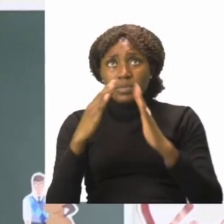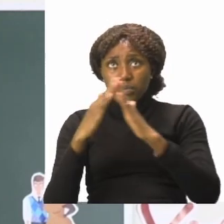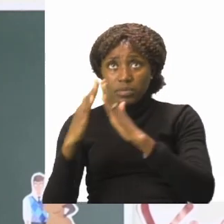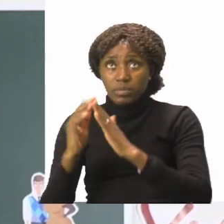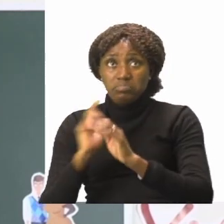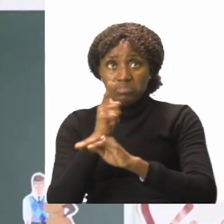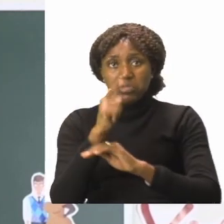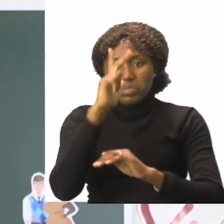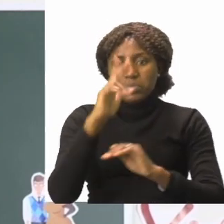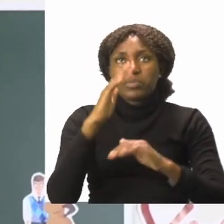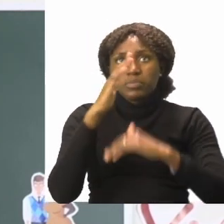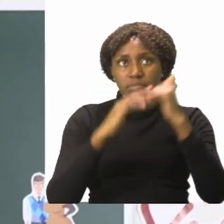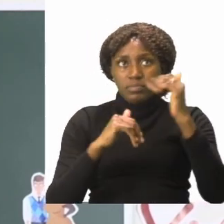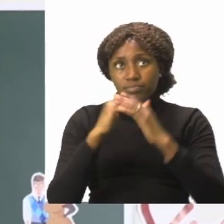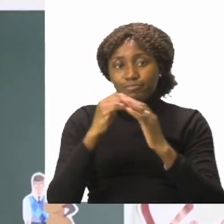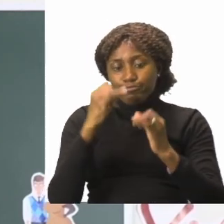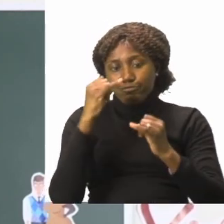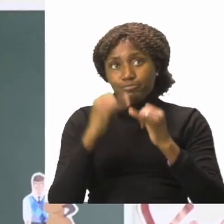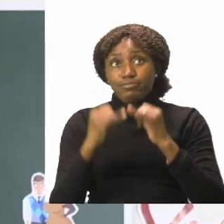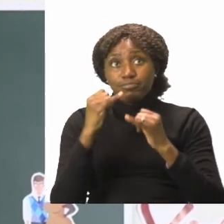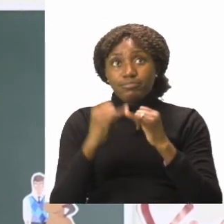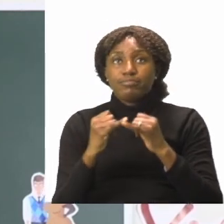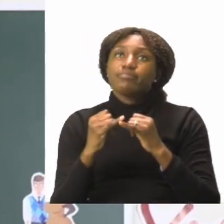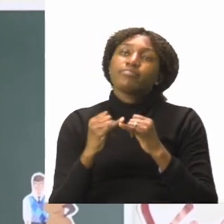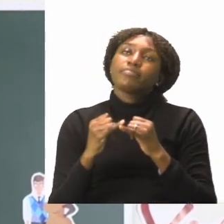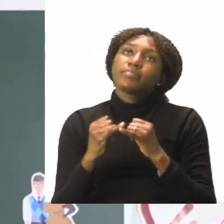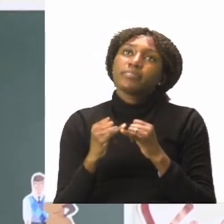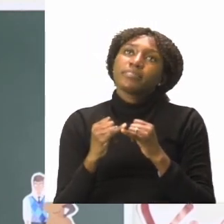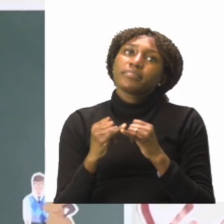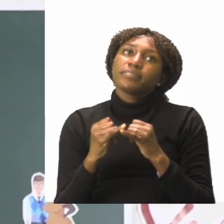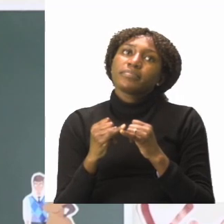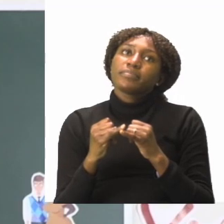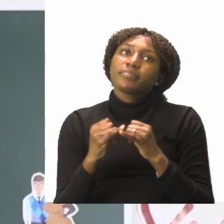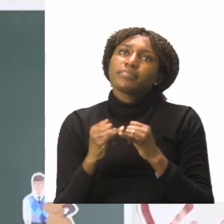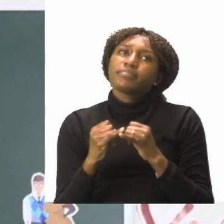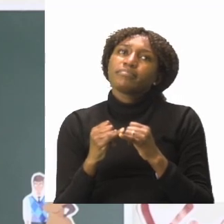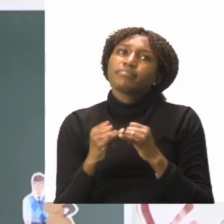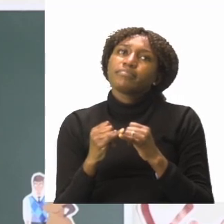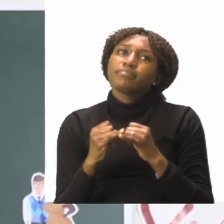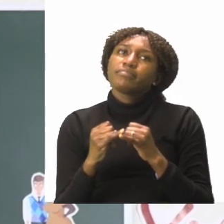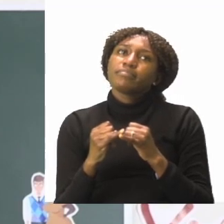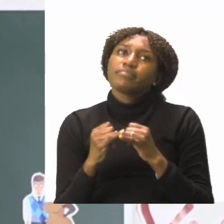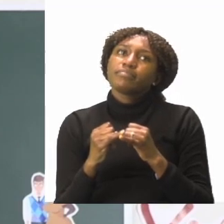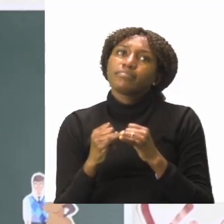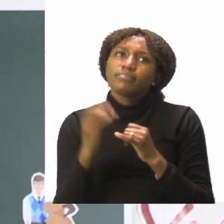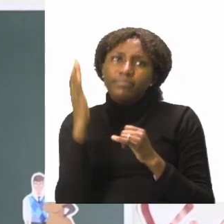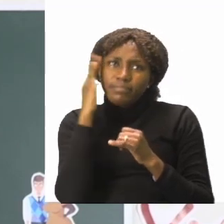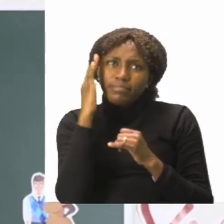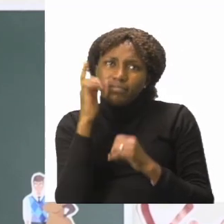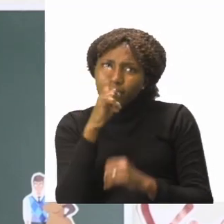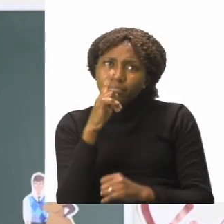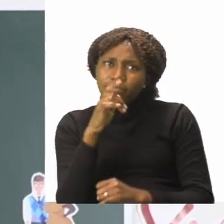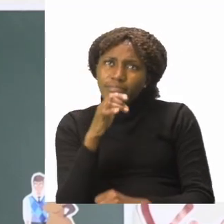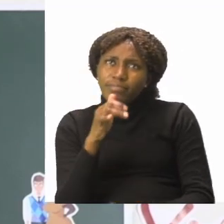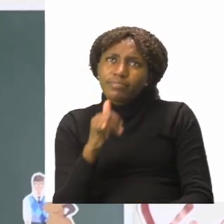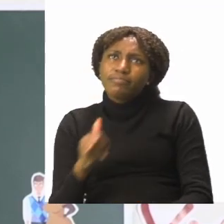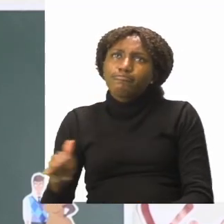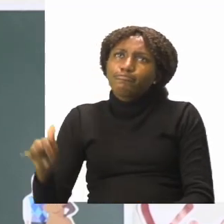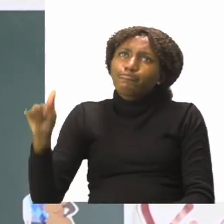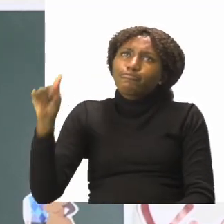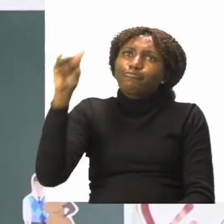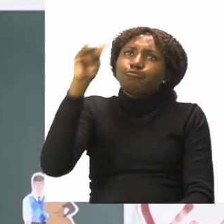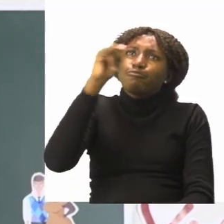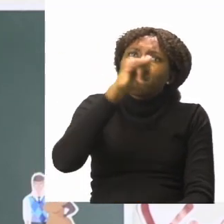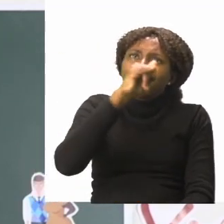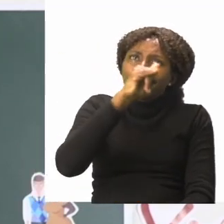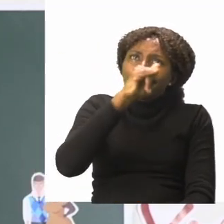have the last picture we're going to talk about today for our occupations. Now everybody knows that this is an